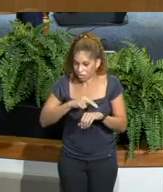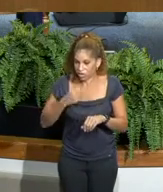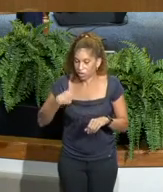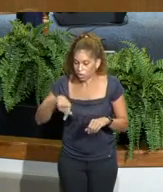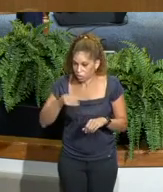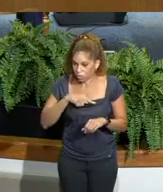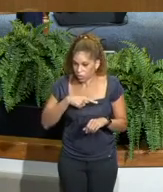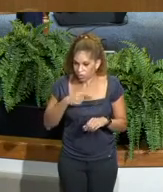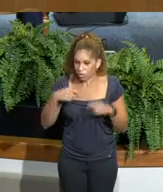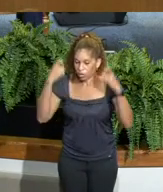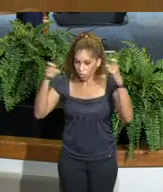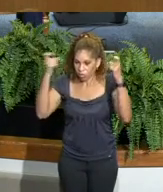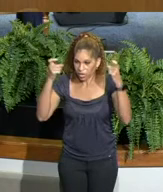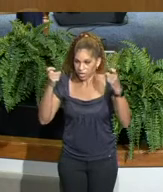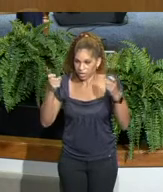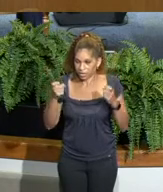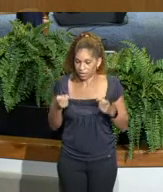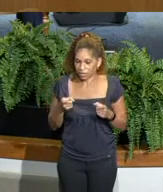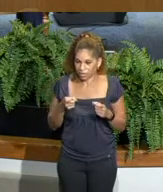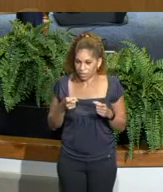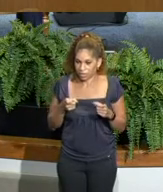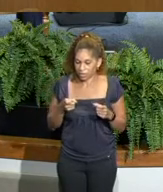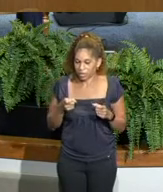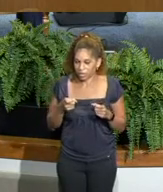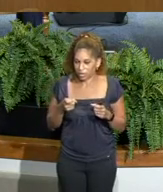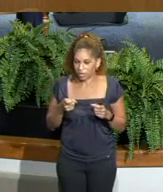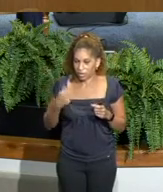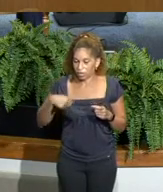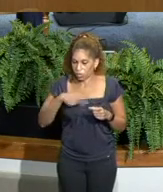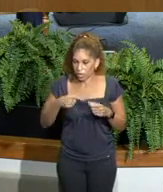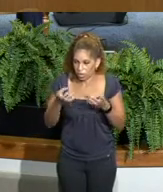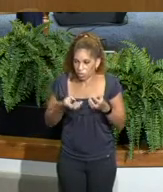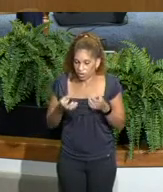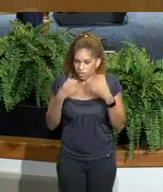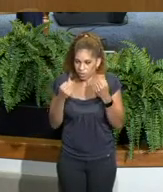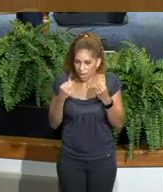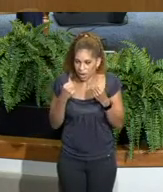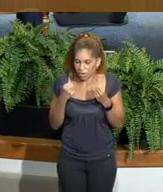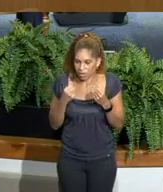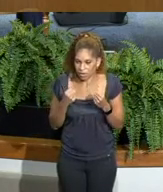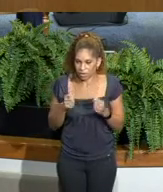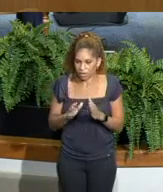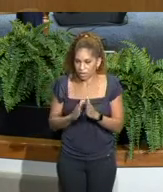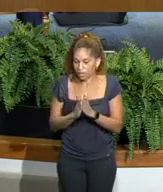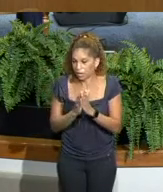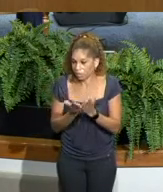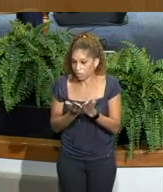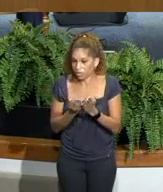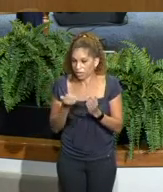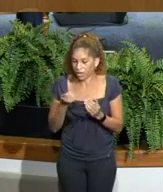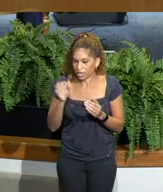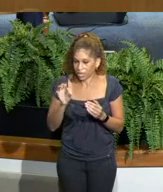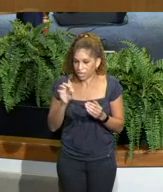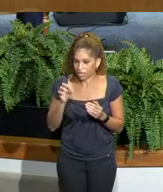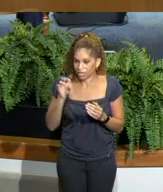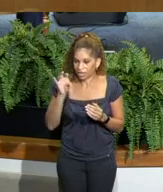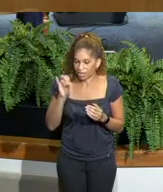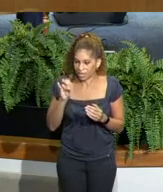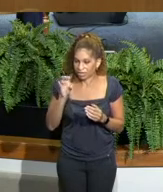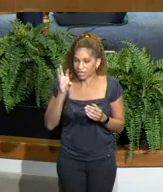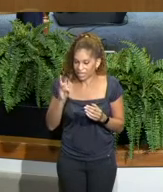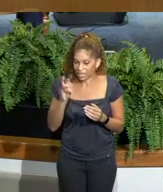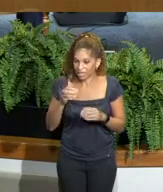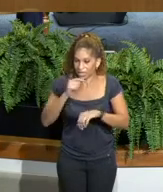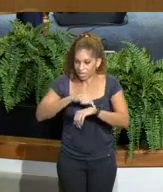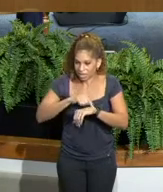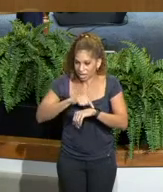the risk if we want the power. In a book by Jonathan Schell in 1976, he called it a time